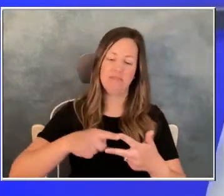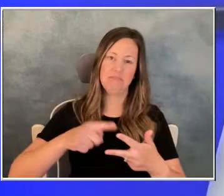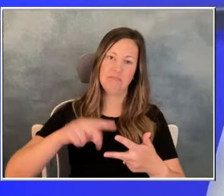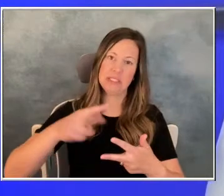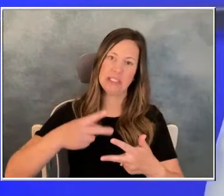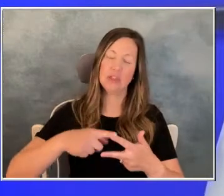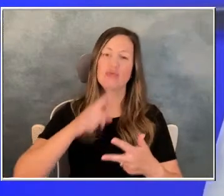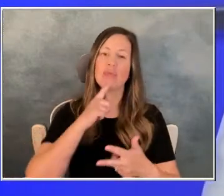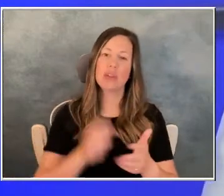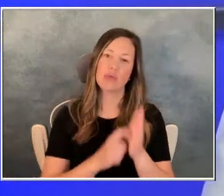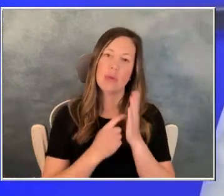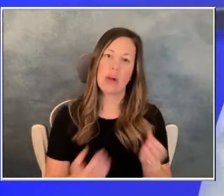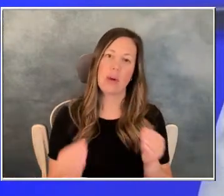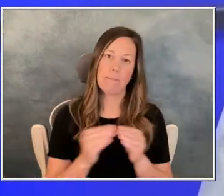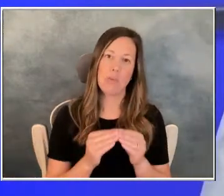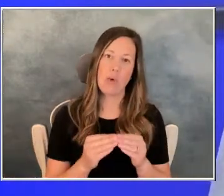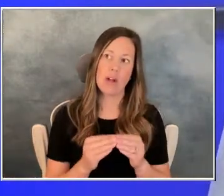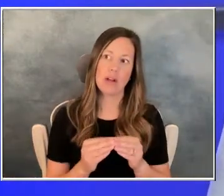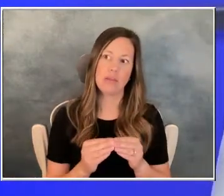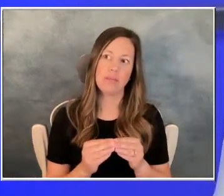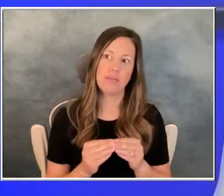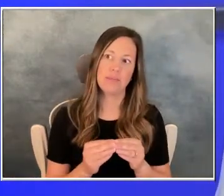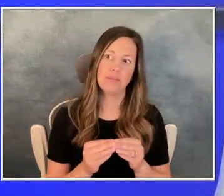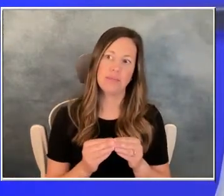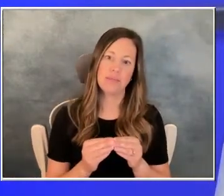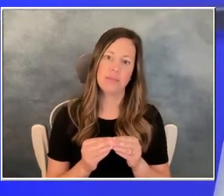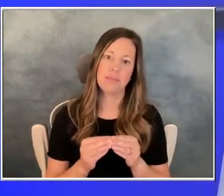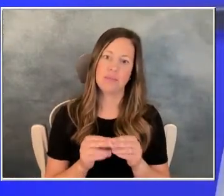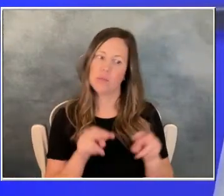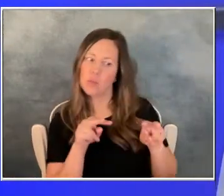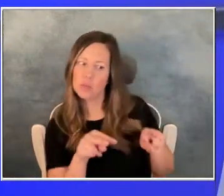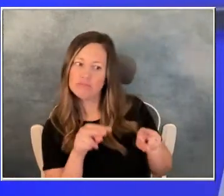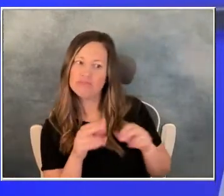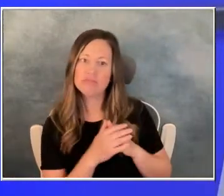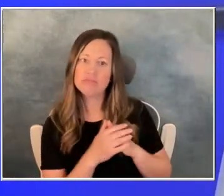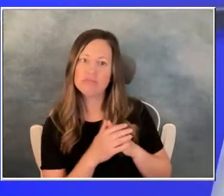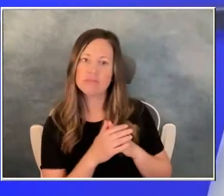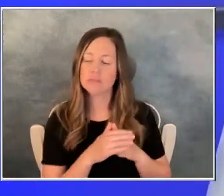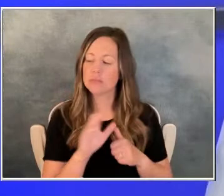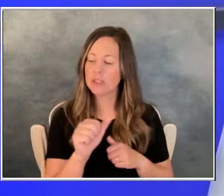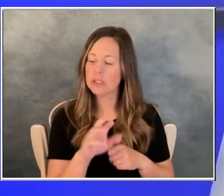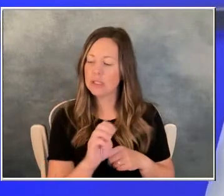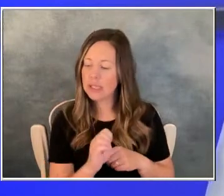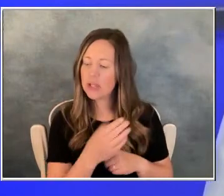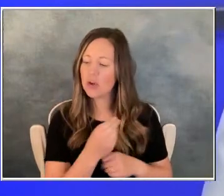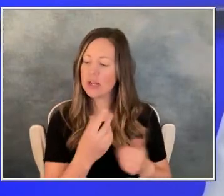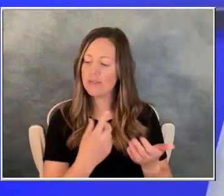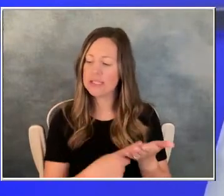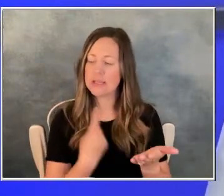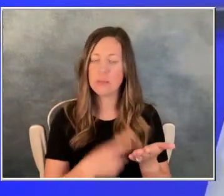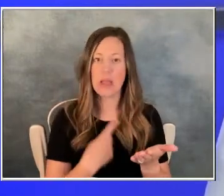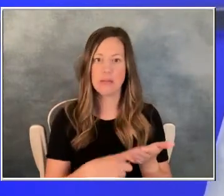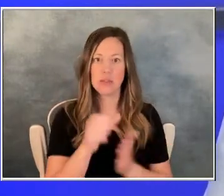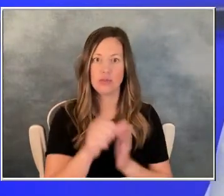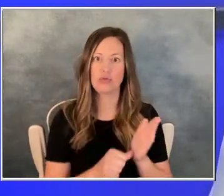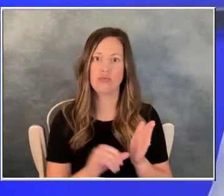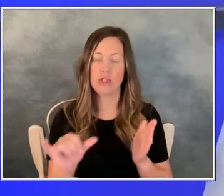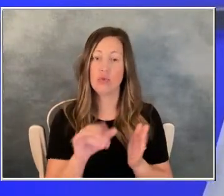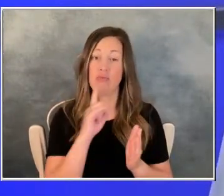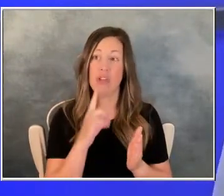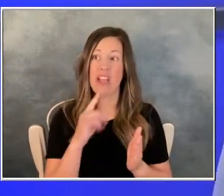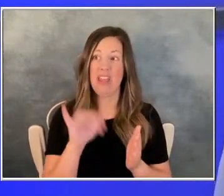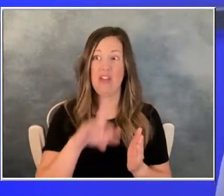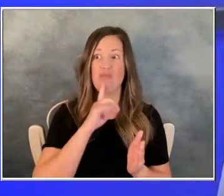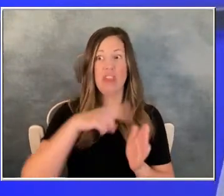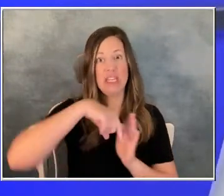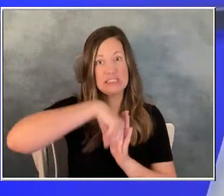more close kind of observation, care, and even sometimes surgery, because there, the deeper second-degree